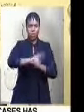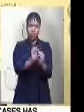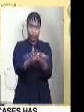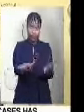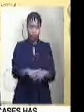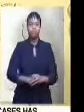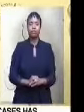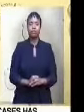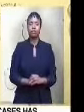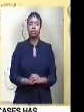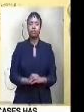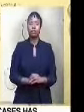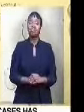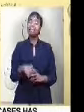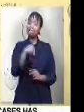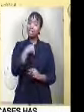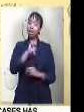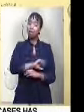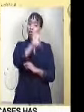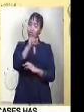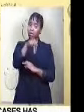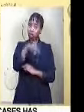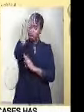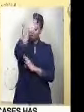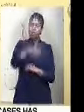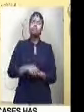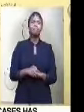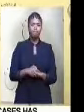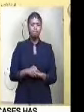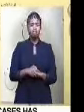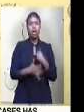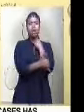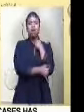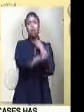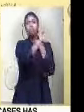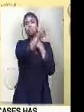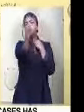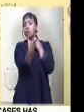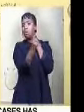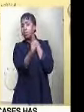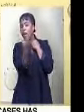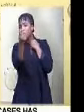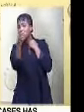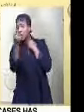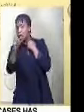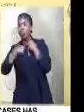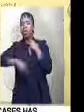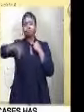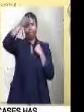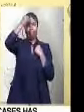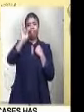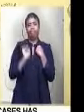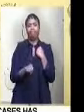We are learning both from the experiences of other countries and from the evidence we now have about